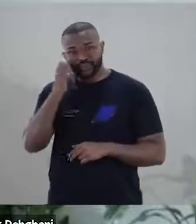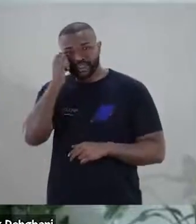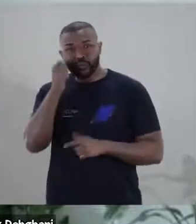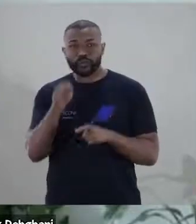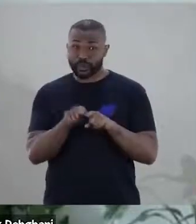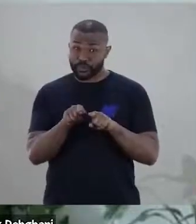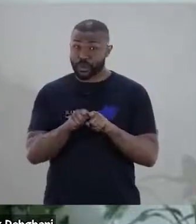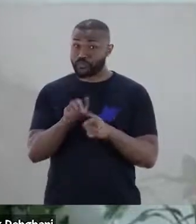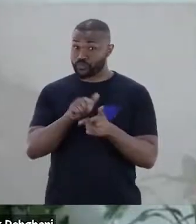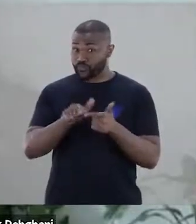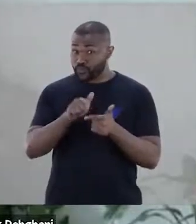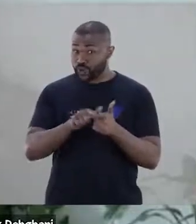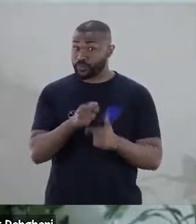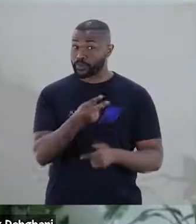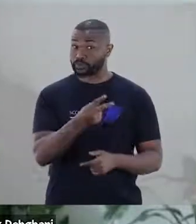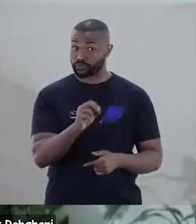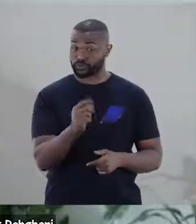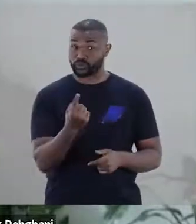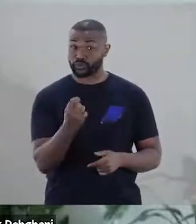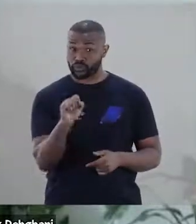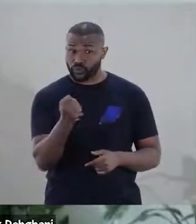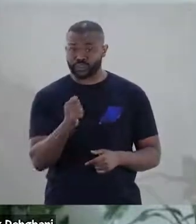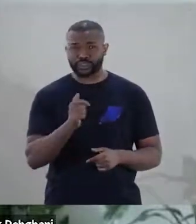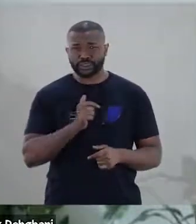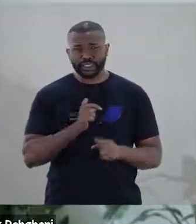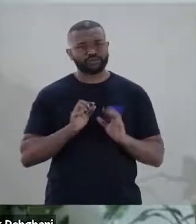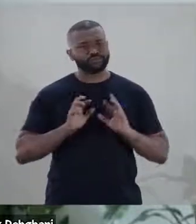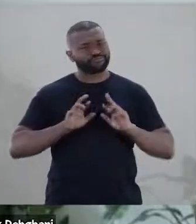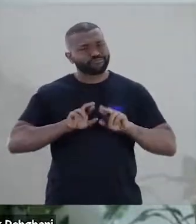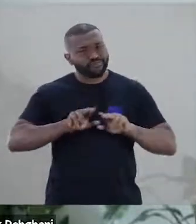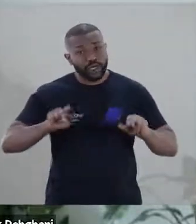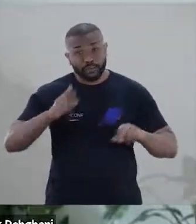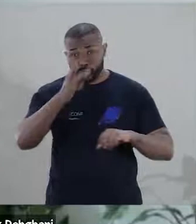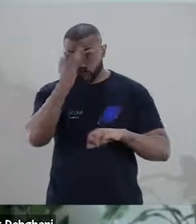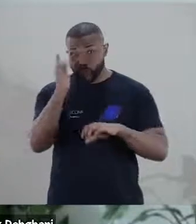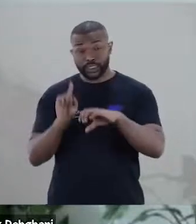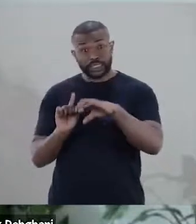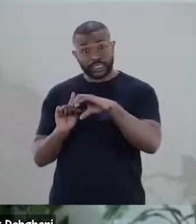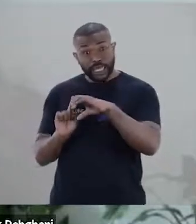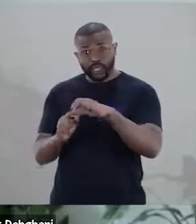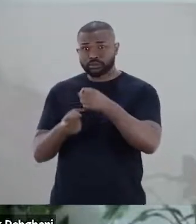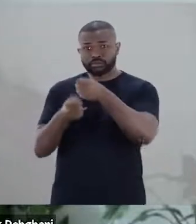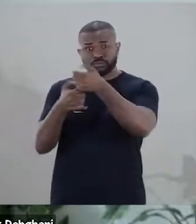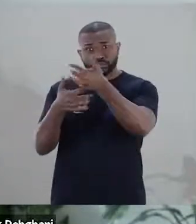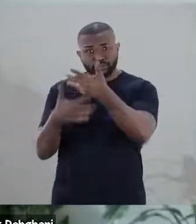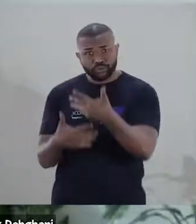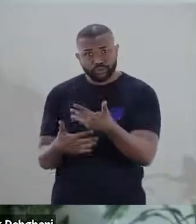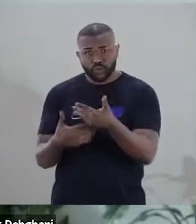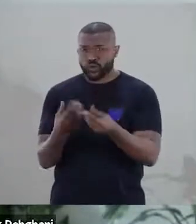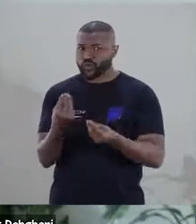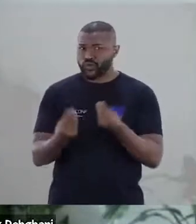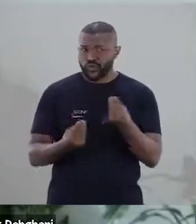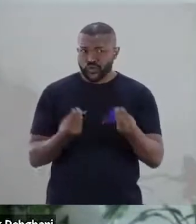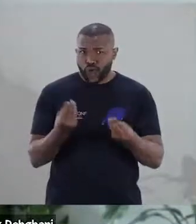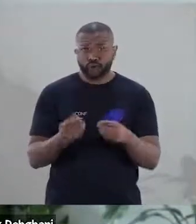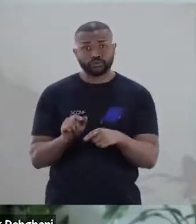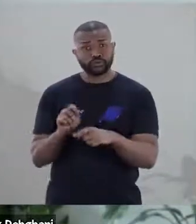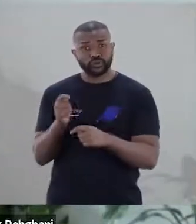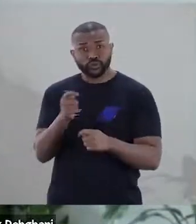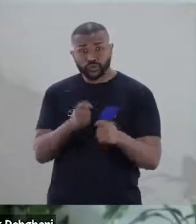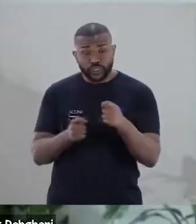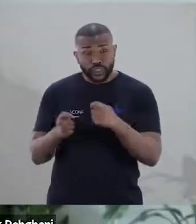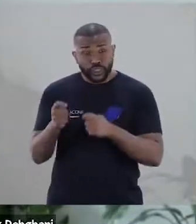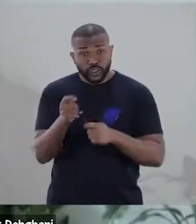crisis. About 2018, we saw a huge demand from our progressive clients, and progressive in terms of big